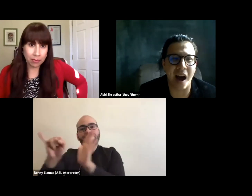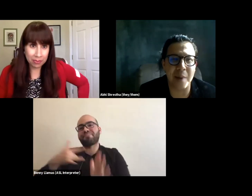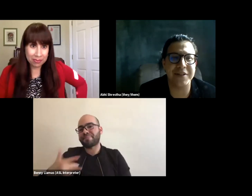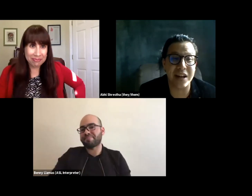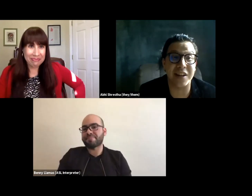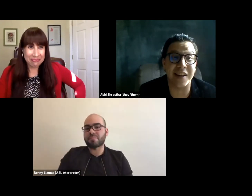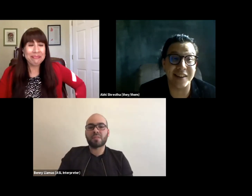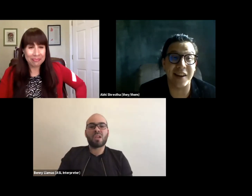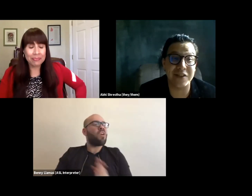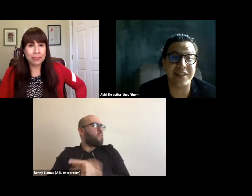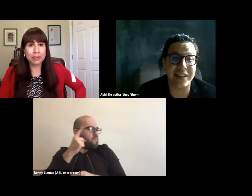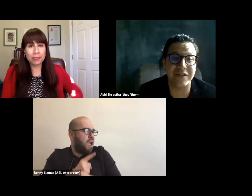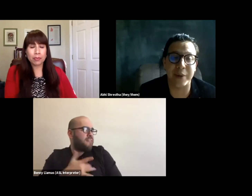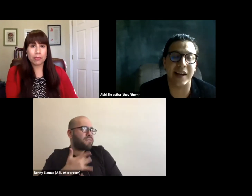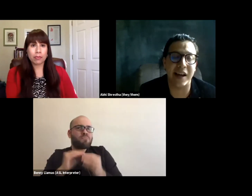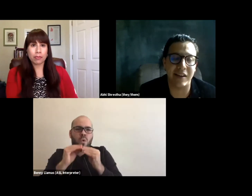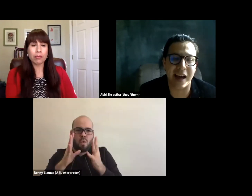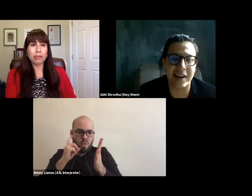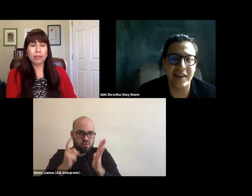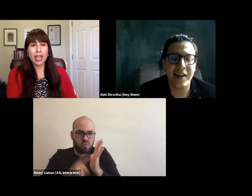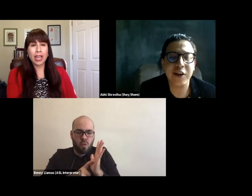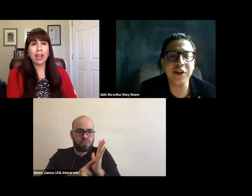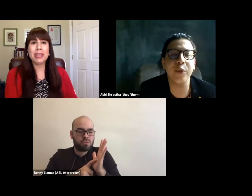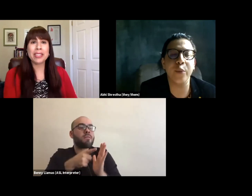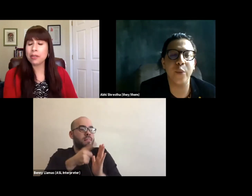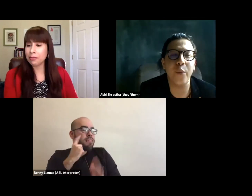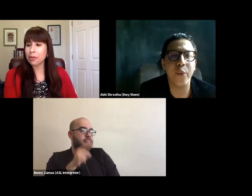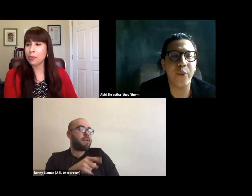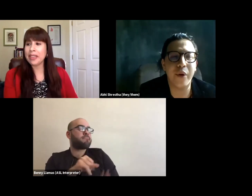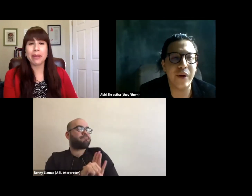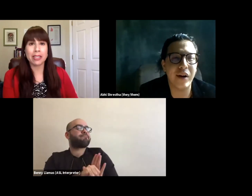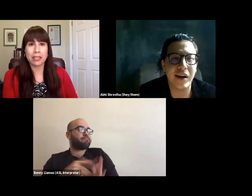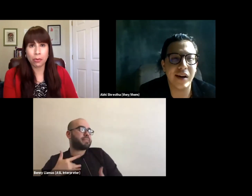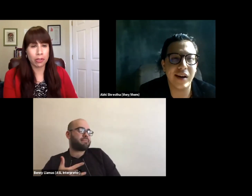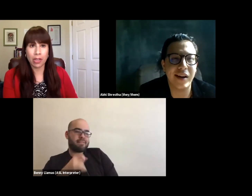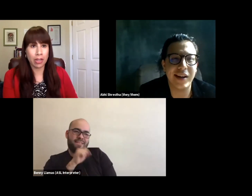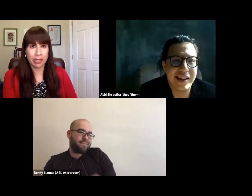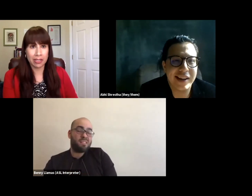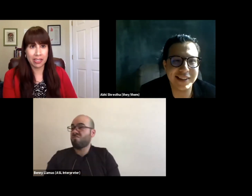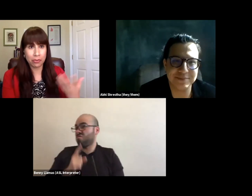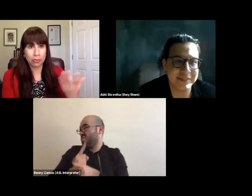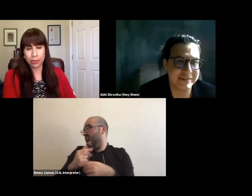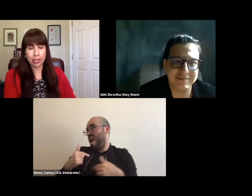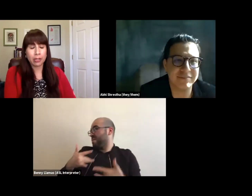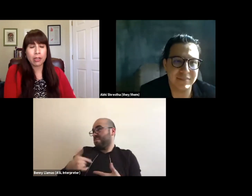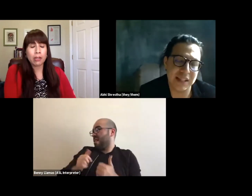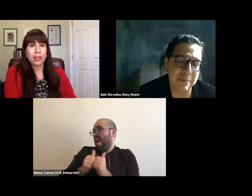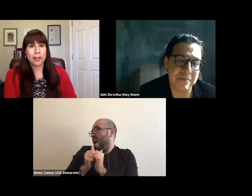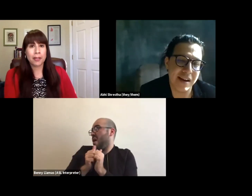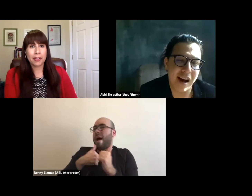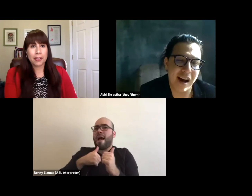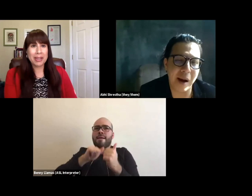of observation, of just like viewing. I love that. Yeah, I mean, that's the way that I make sense of the world, honestly. It's through poetry.